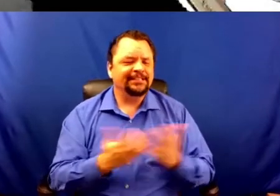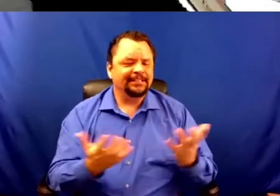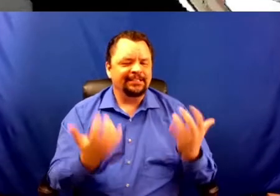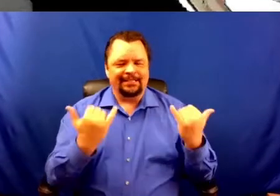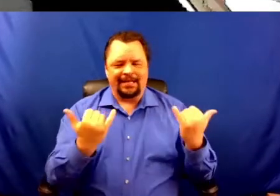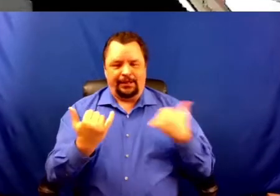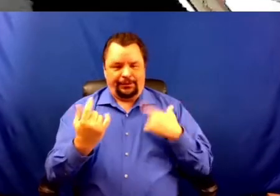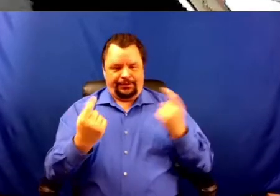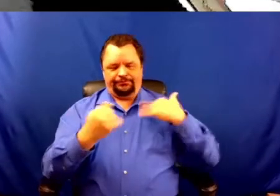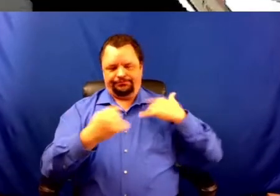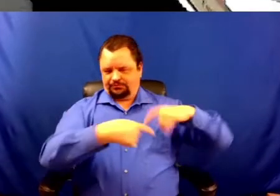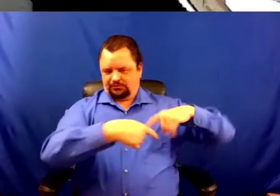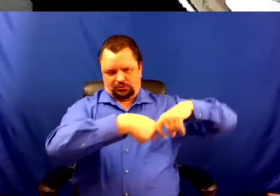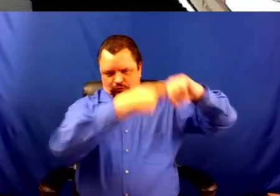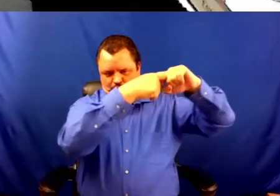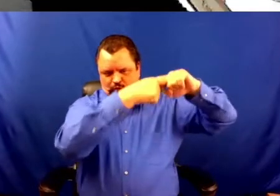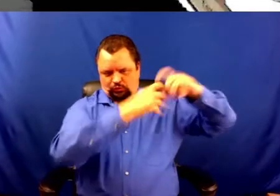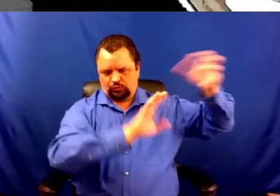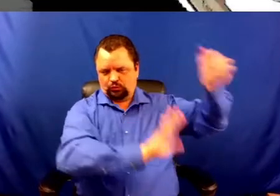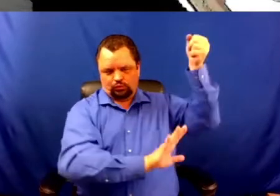vigorous and heartfelt